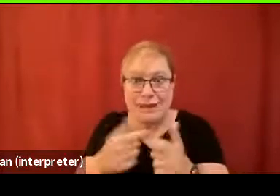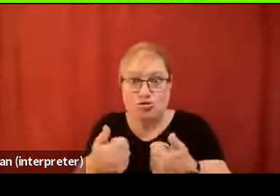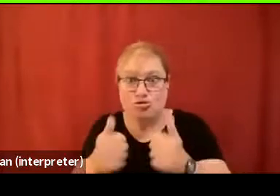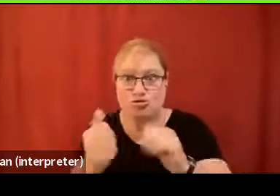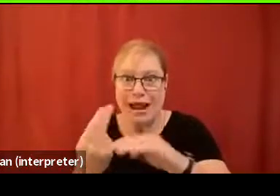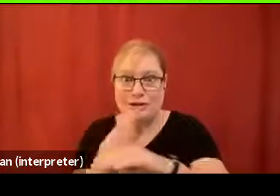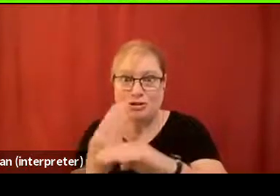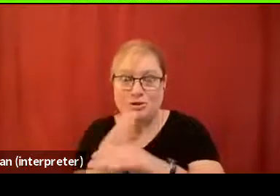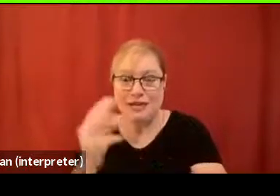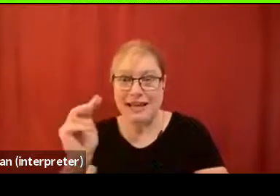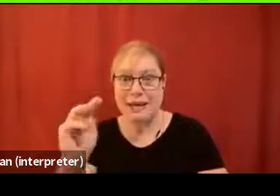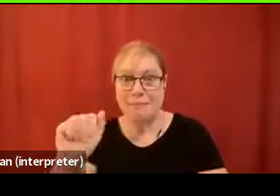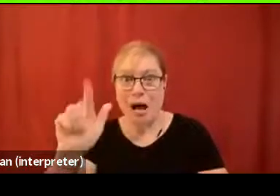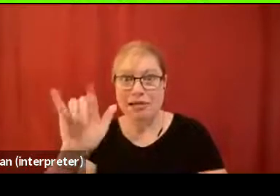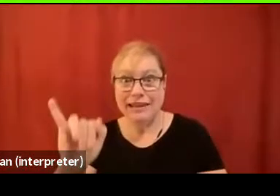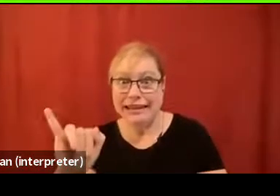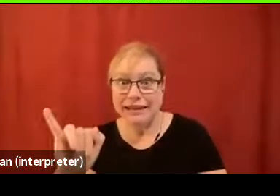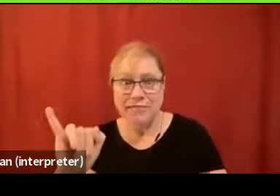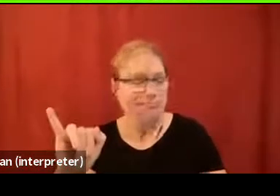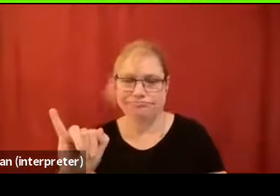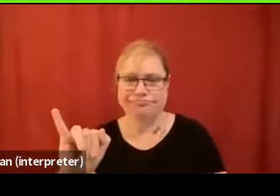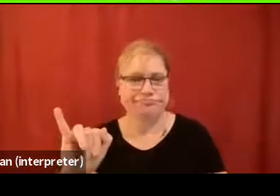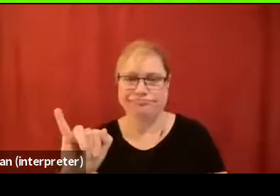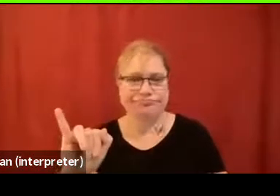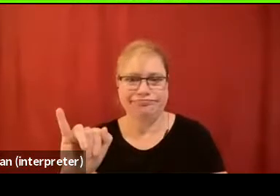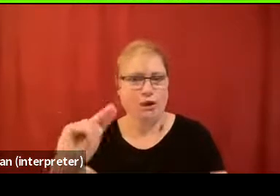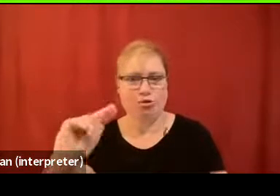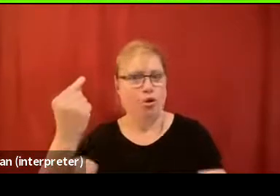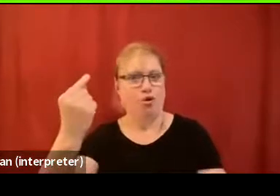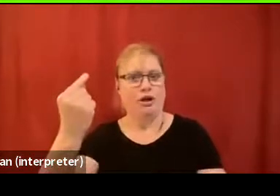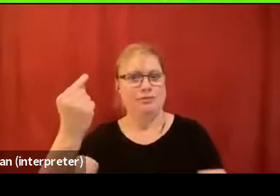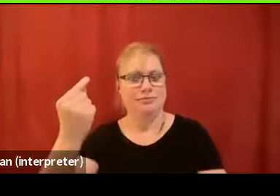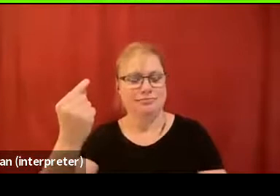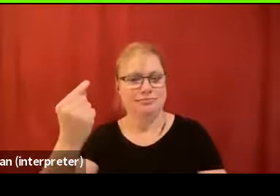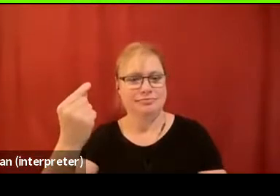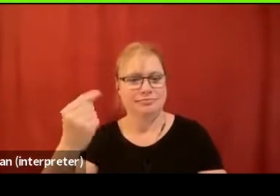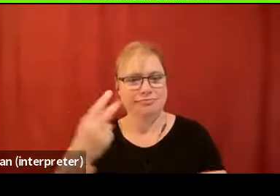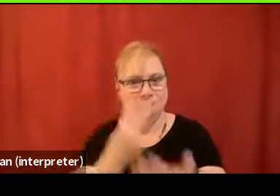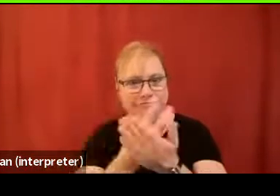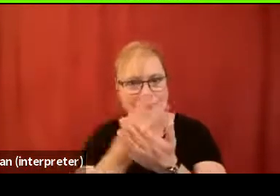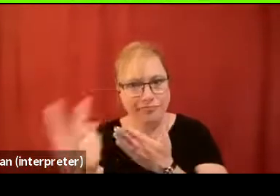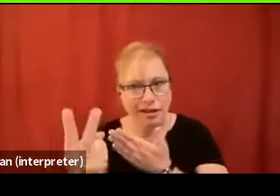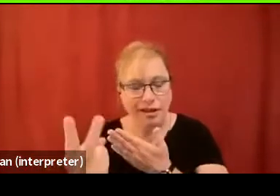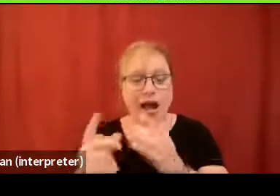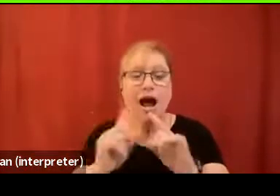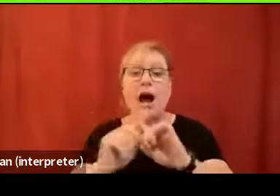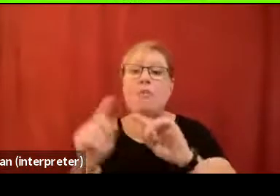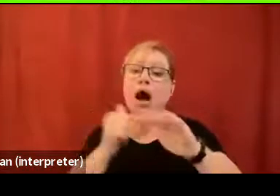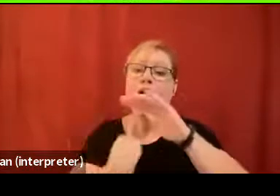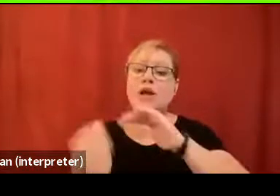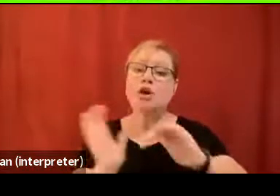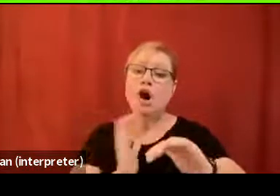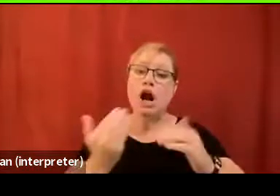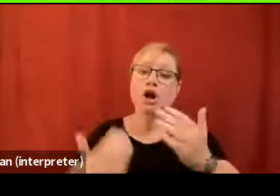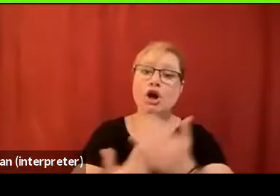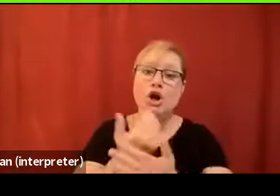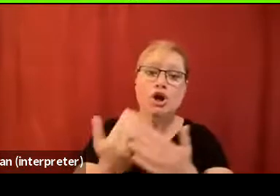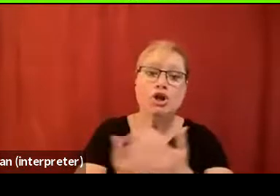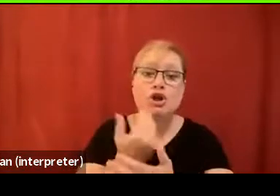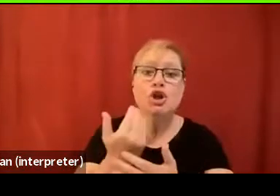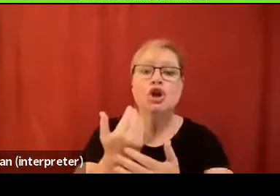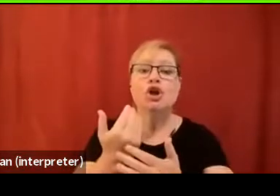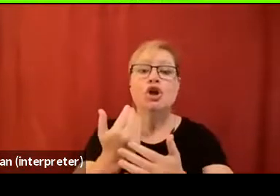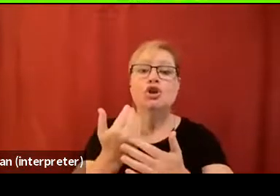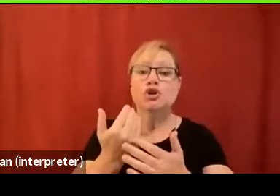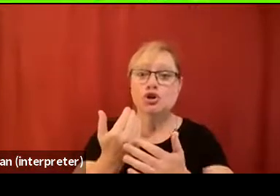world, it's not happening. But, under the new administration that we have as well, President Biden right